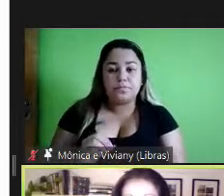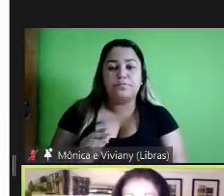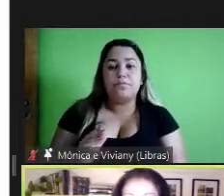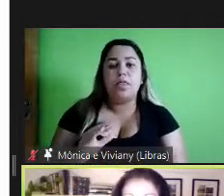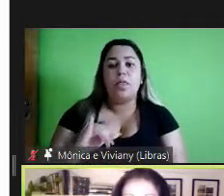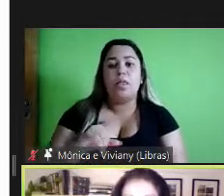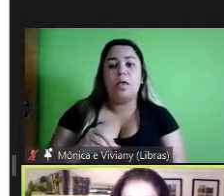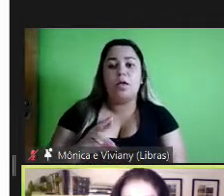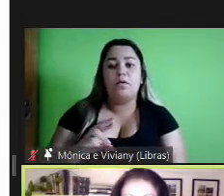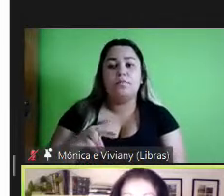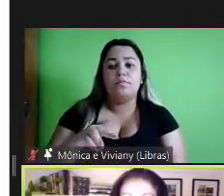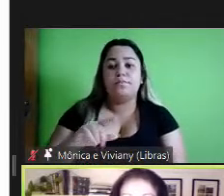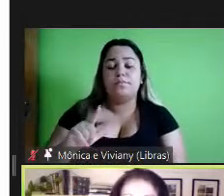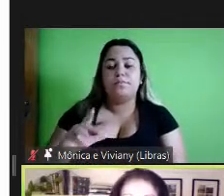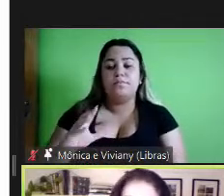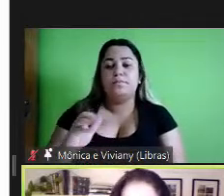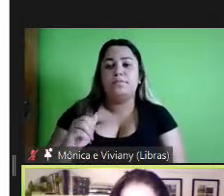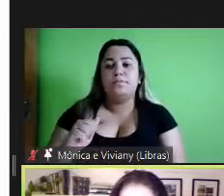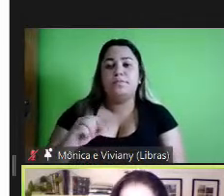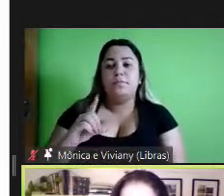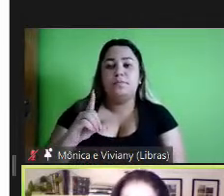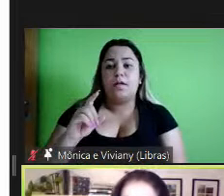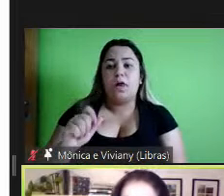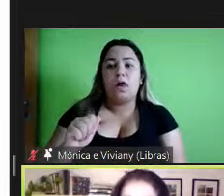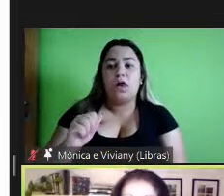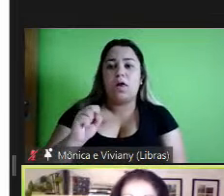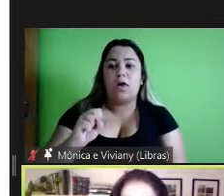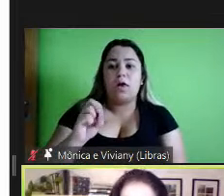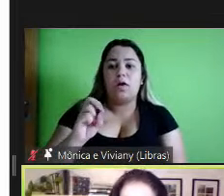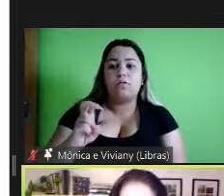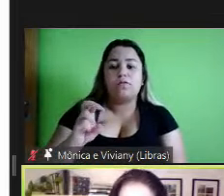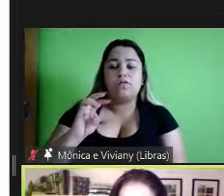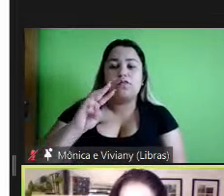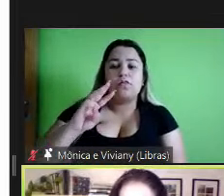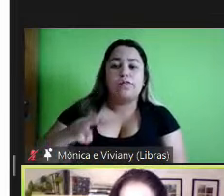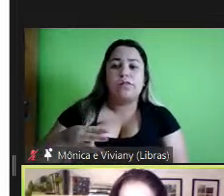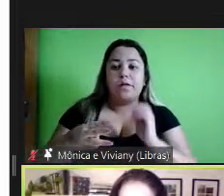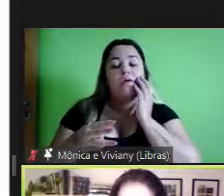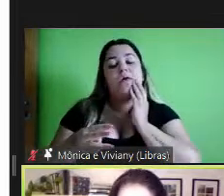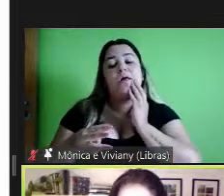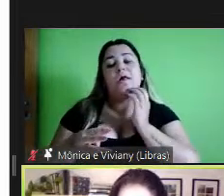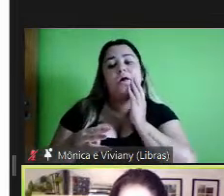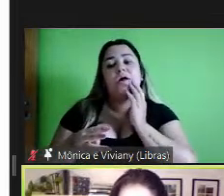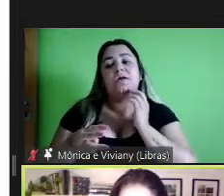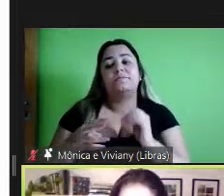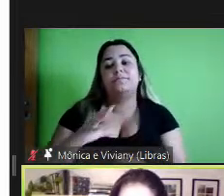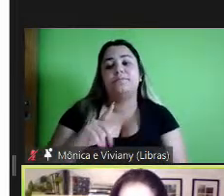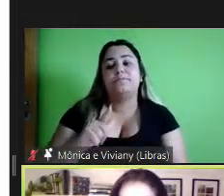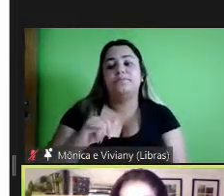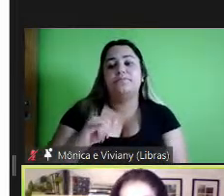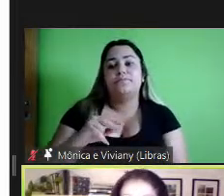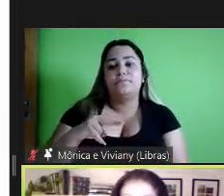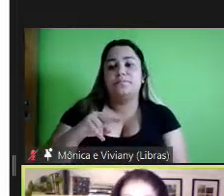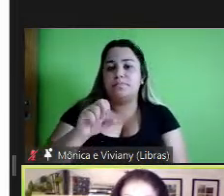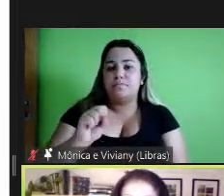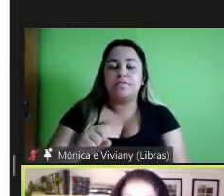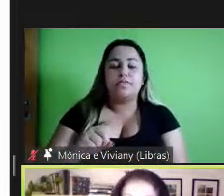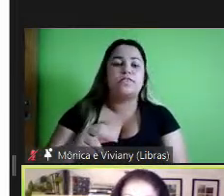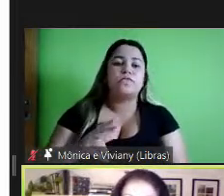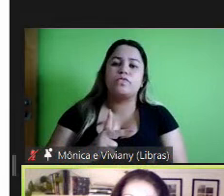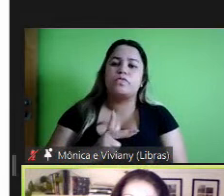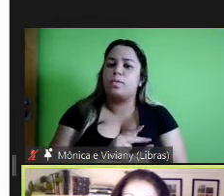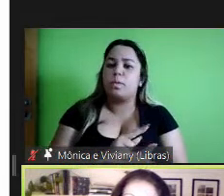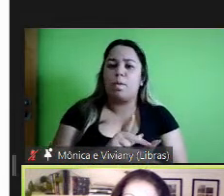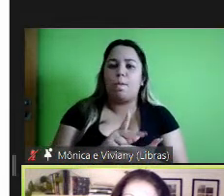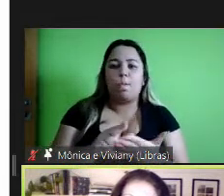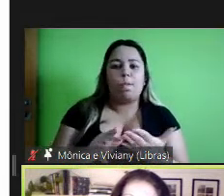launch week of the guidelines, with over 300 media articles in local, national, and international media. Since we launched the